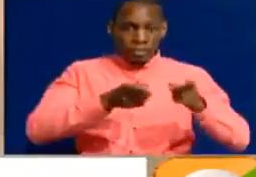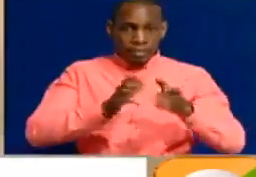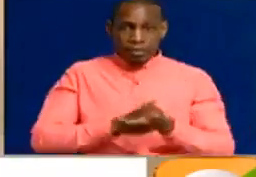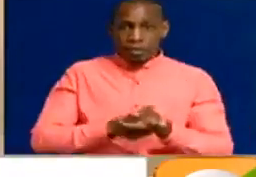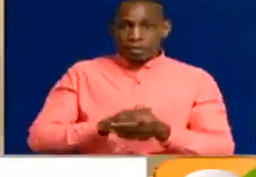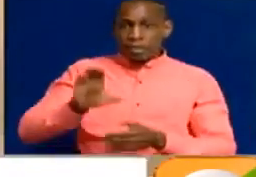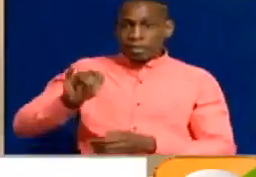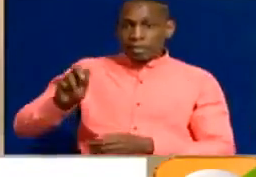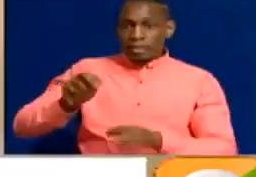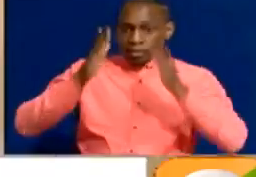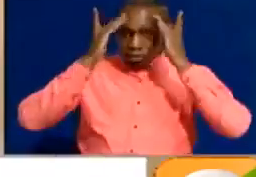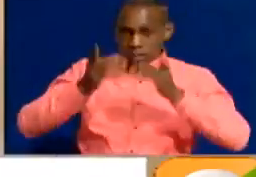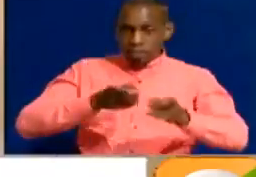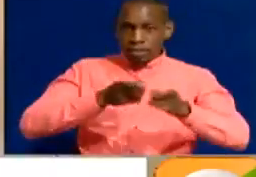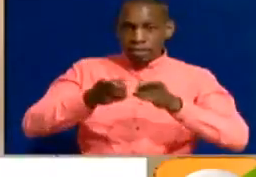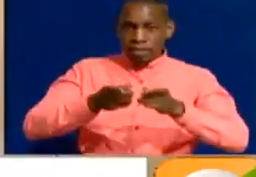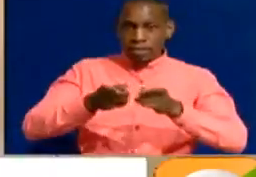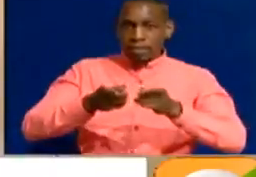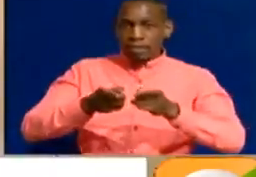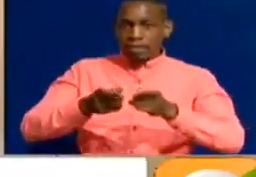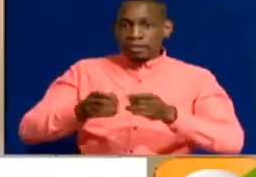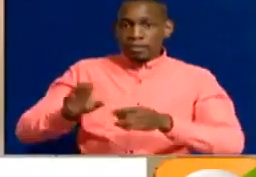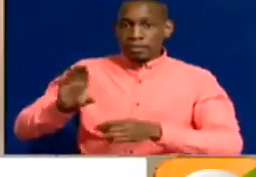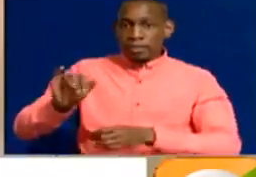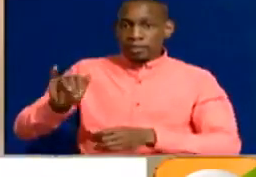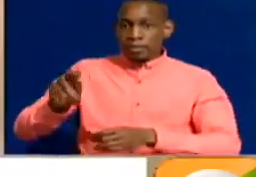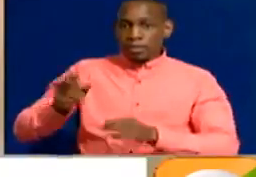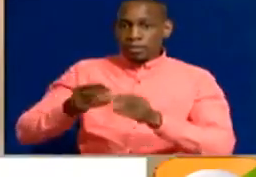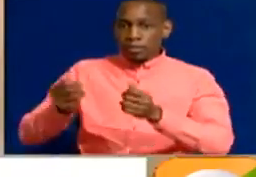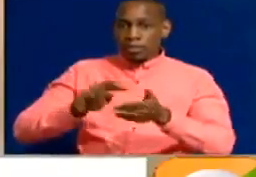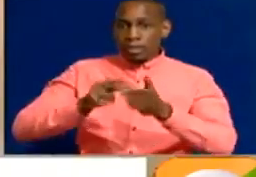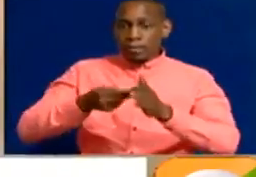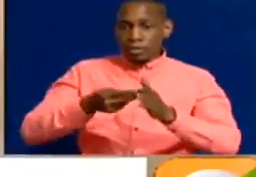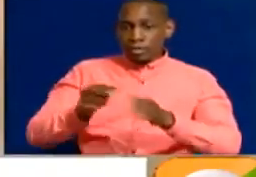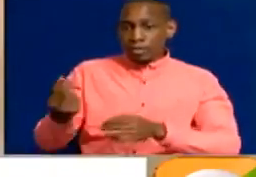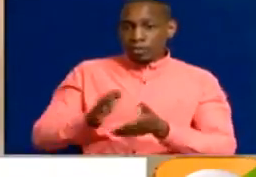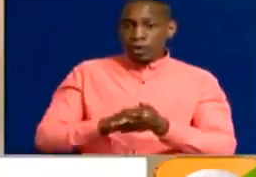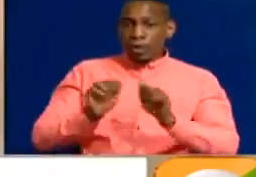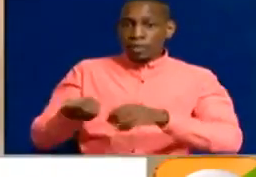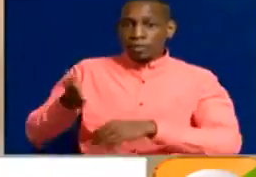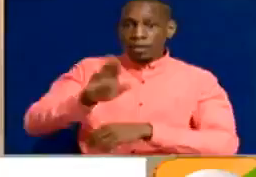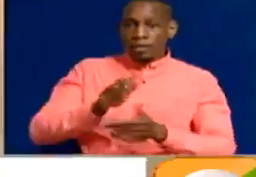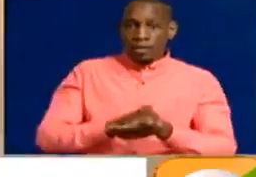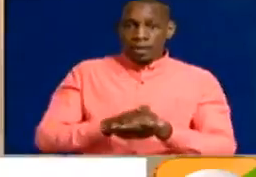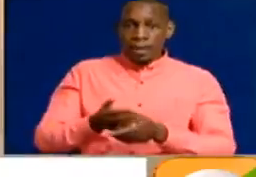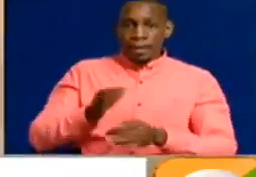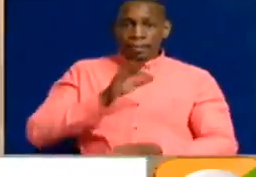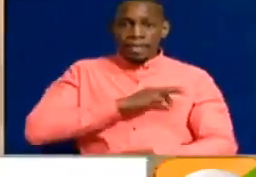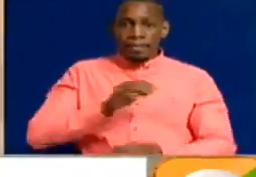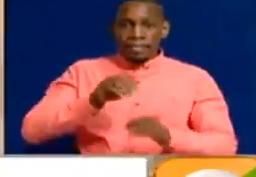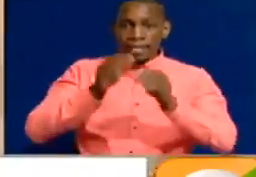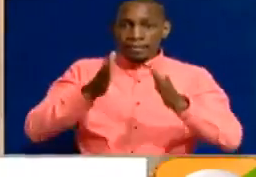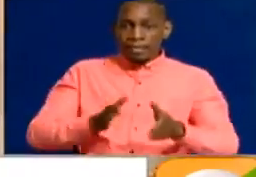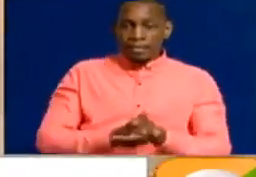administration. Cytonn opted for the administration of the Cytonn High Yield Solutions and Cytonn Project Note to recover and return value to the